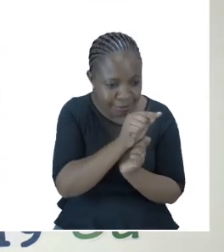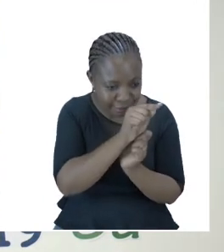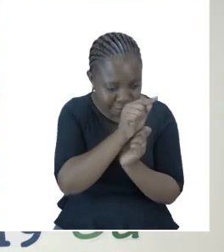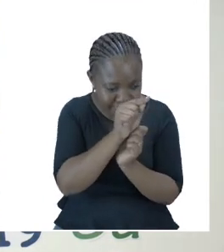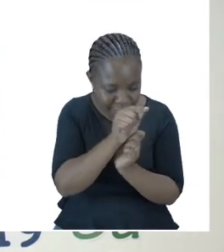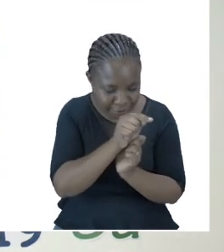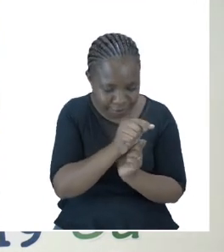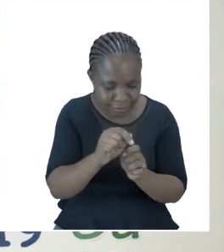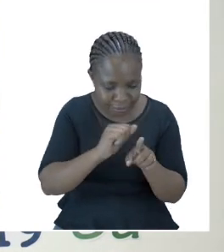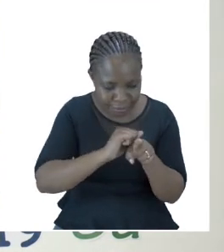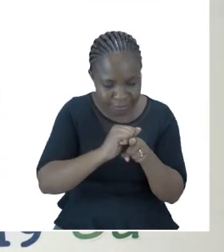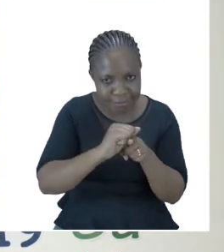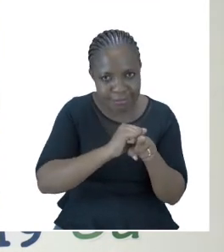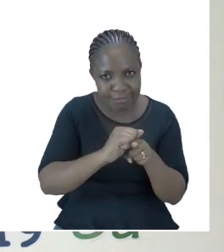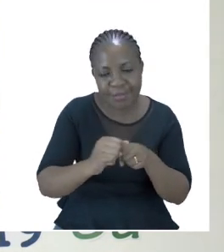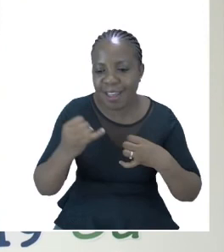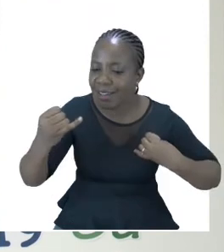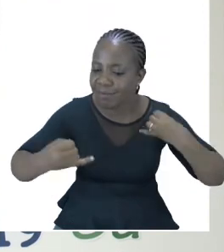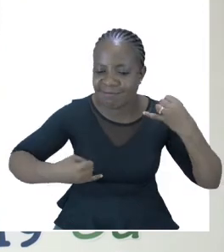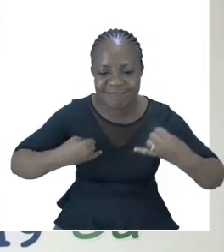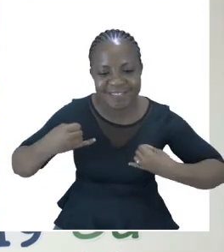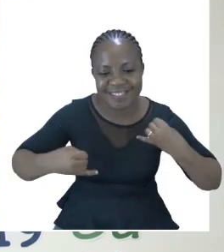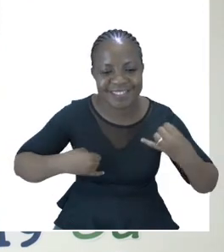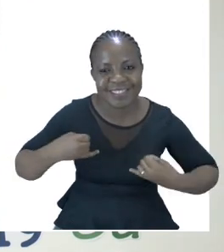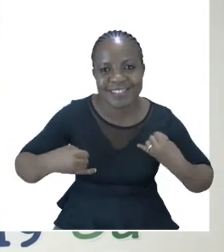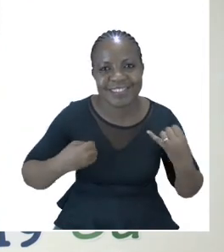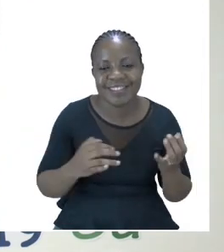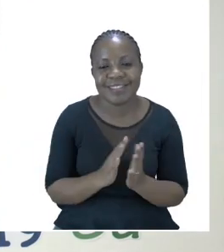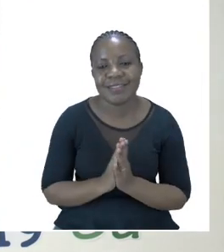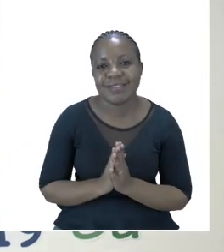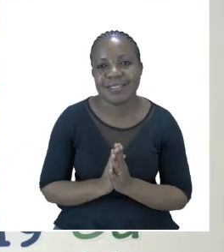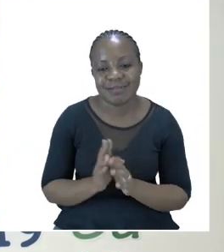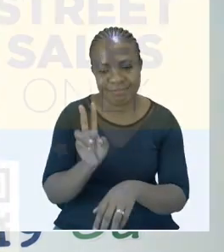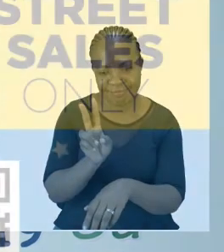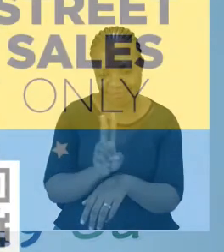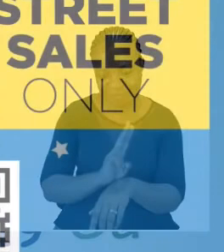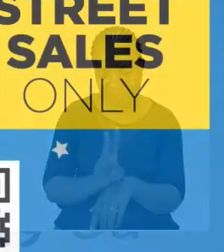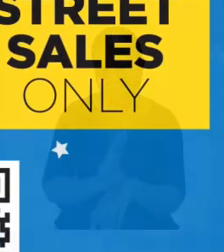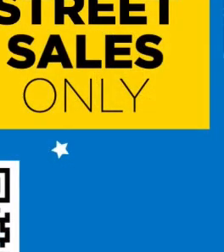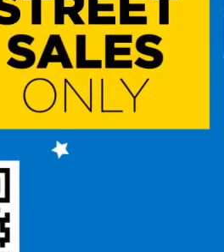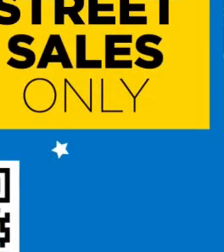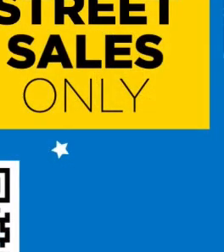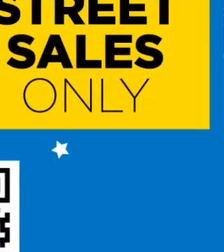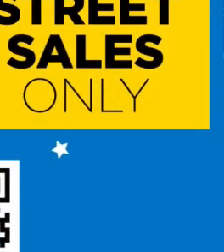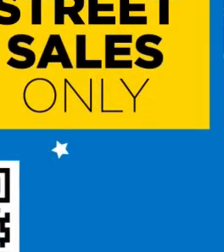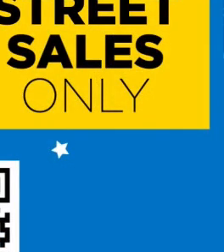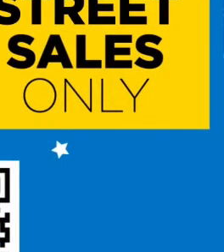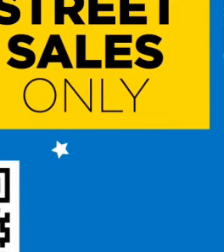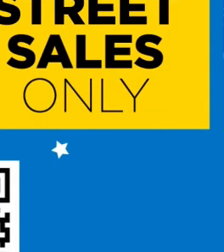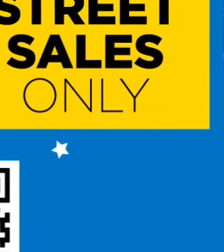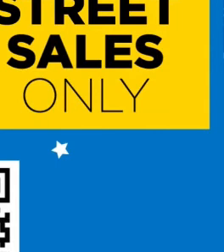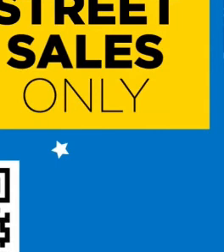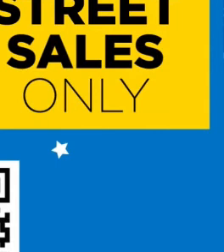you. Have fun, my children, and I will see you after this commercial break. Follow us on MyZone